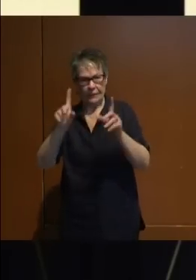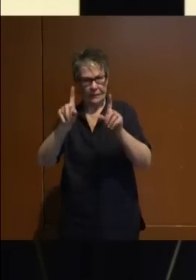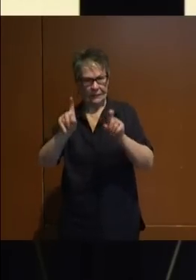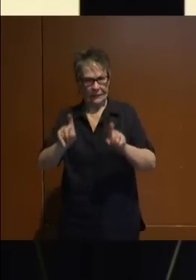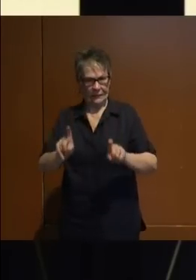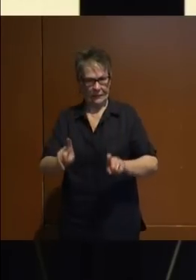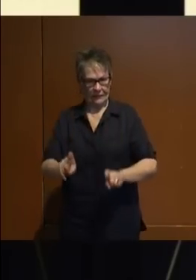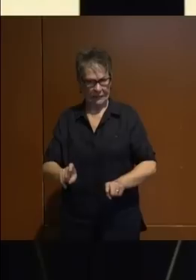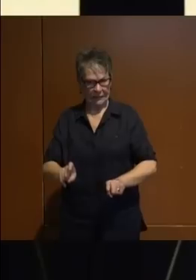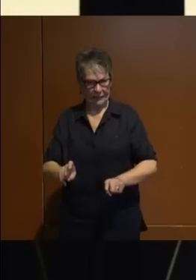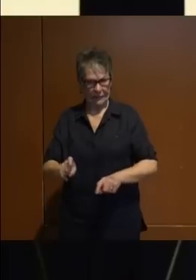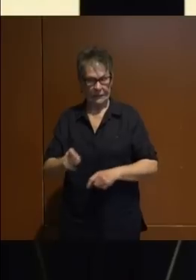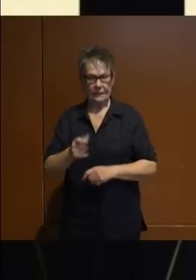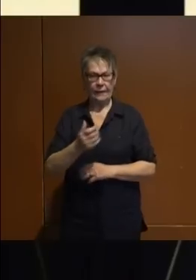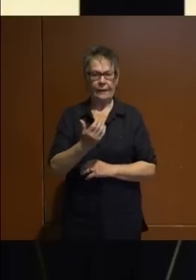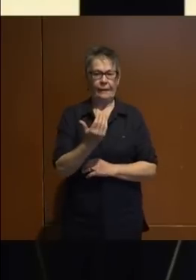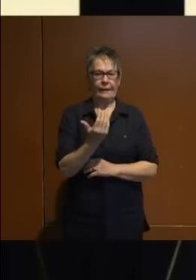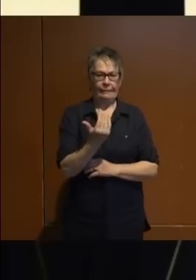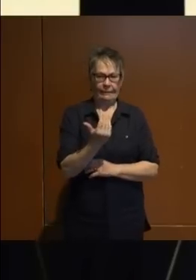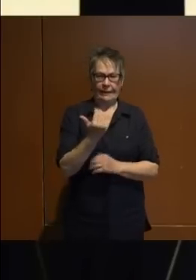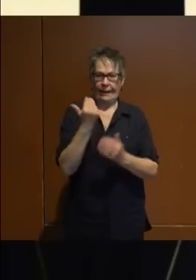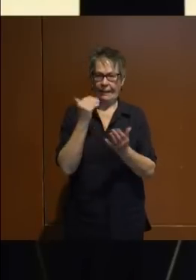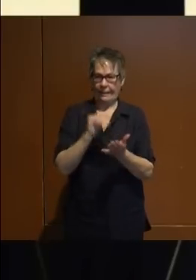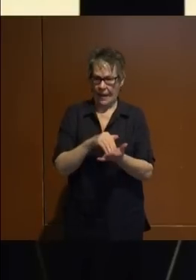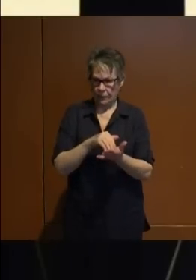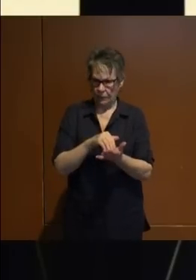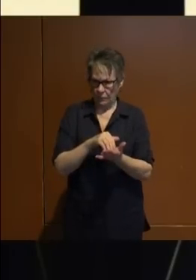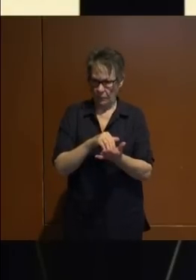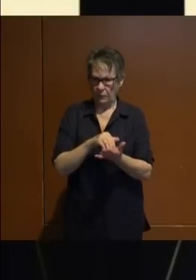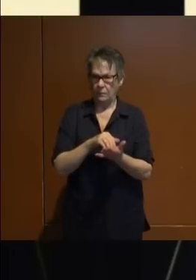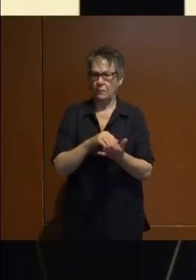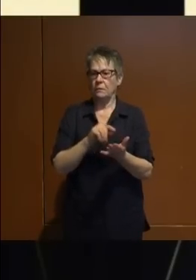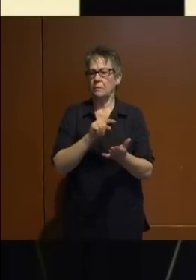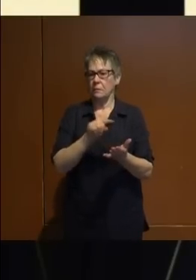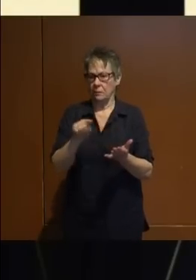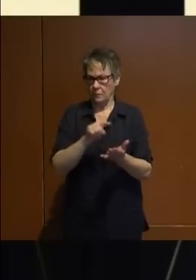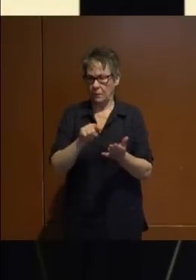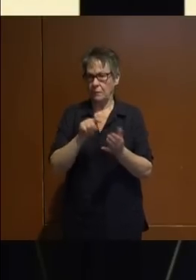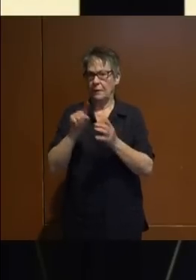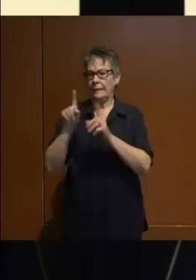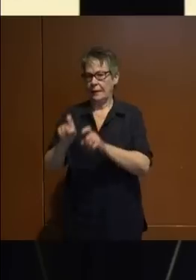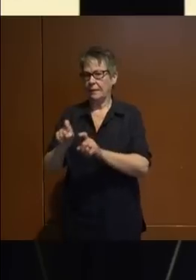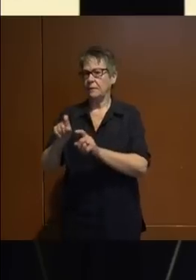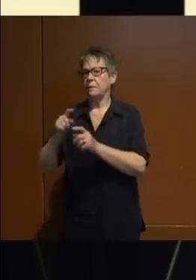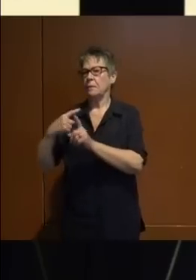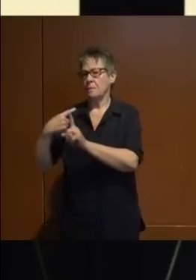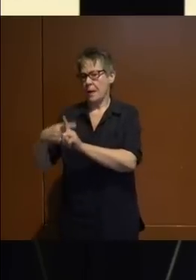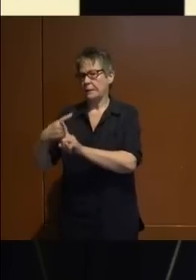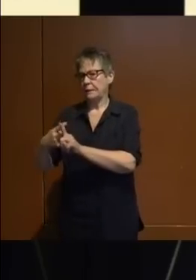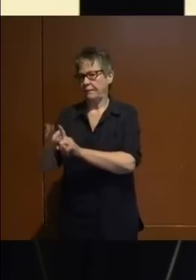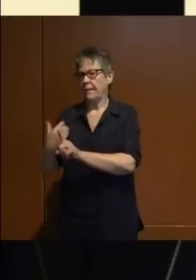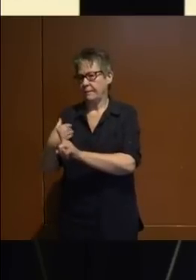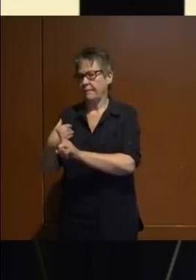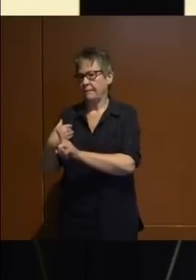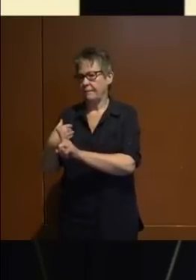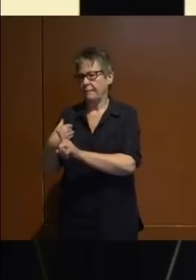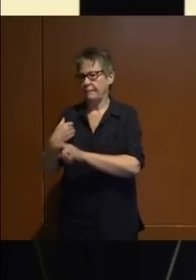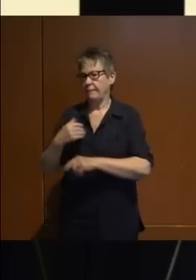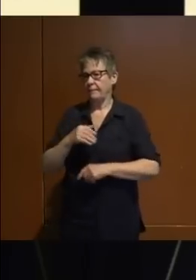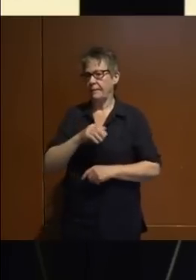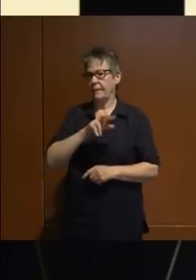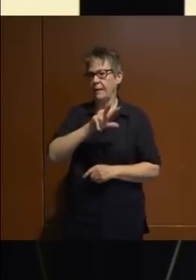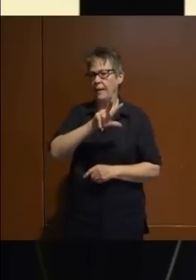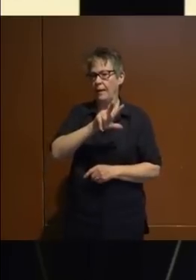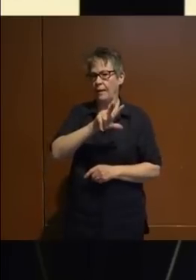15,582 have tested positive, for an overall percent positivity rate of